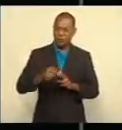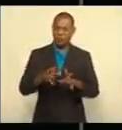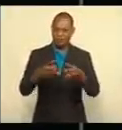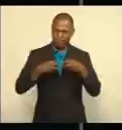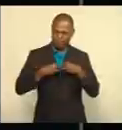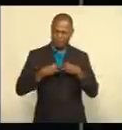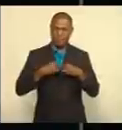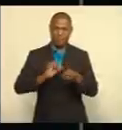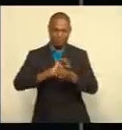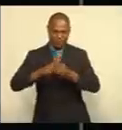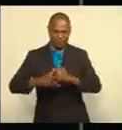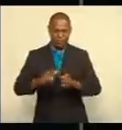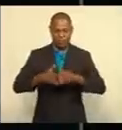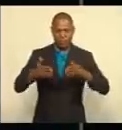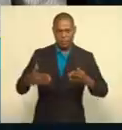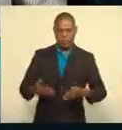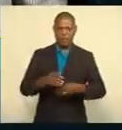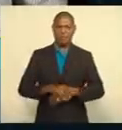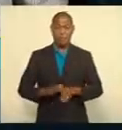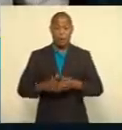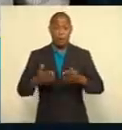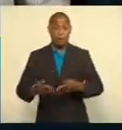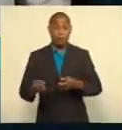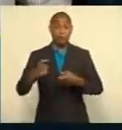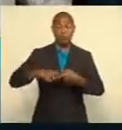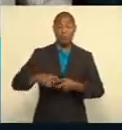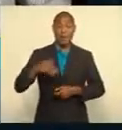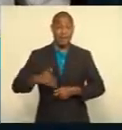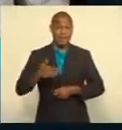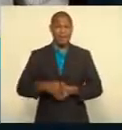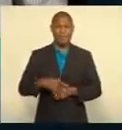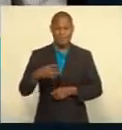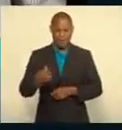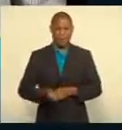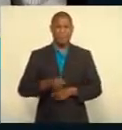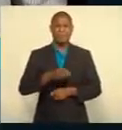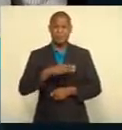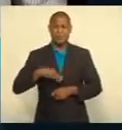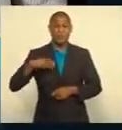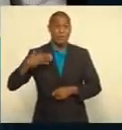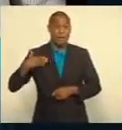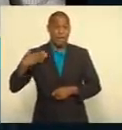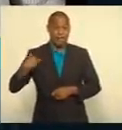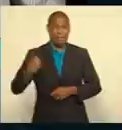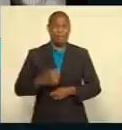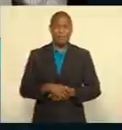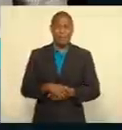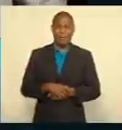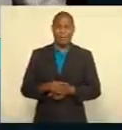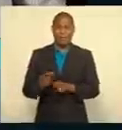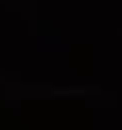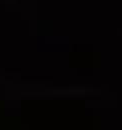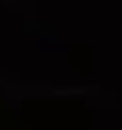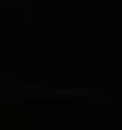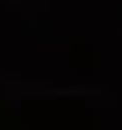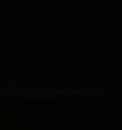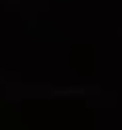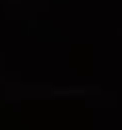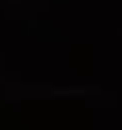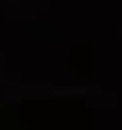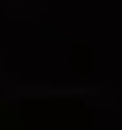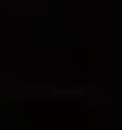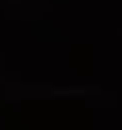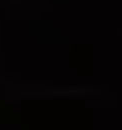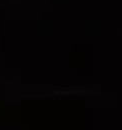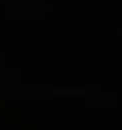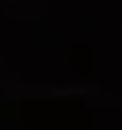we join Koroi Tandulala live. Koroi, you were at the Health Ministry briefing. What's the biggest concern tonight? Edwin, with one more case